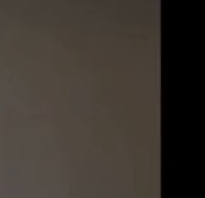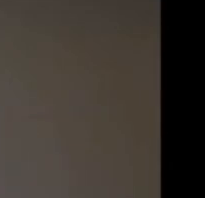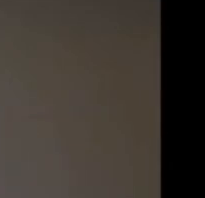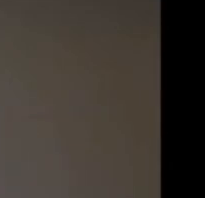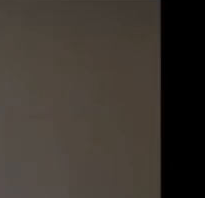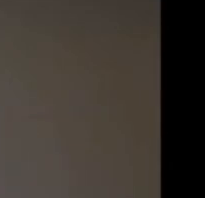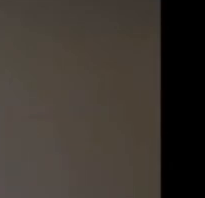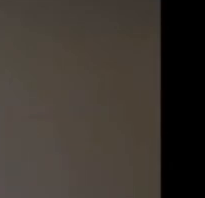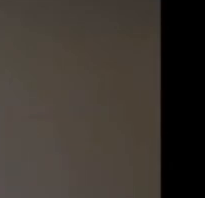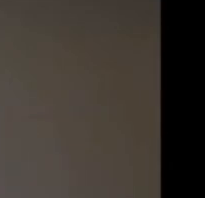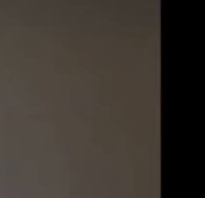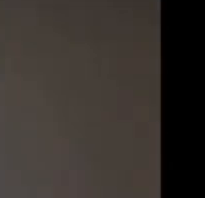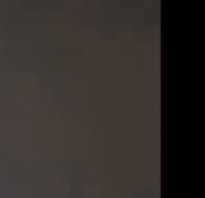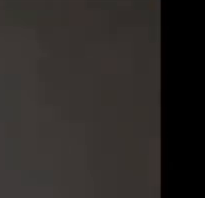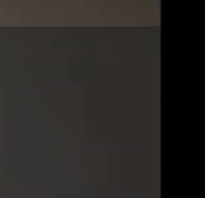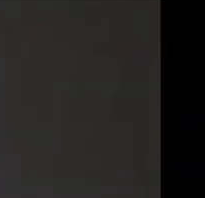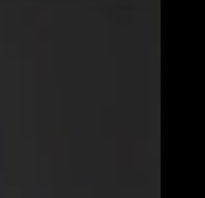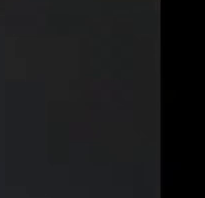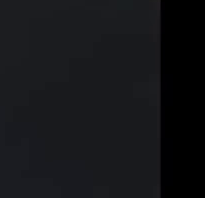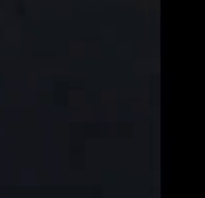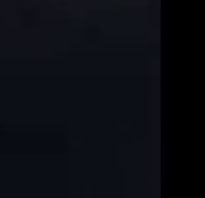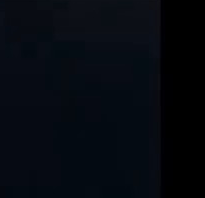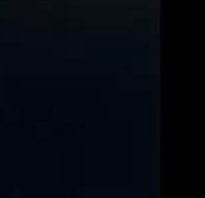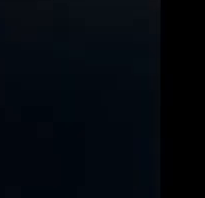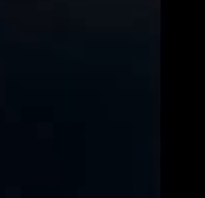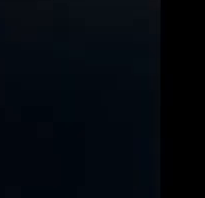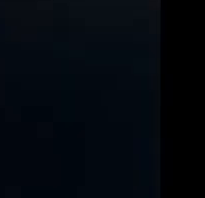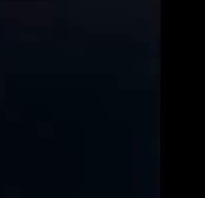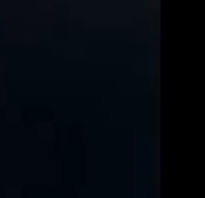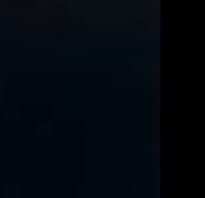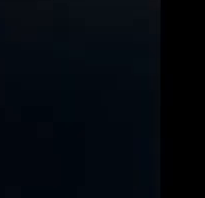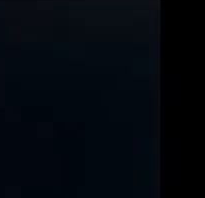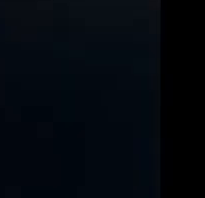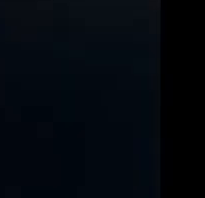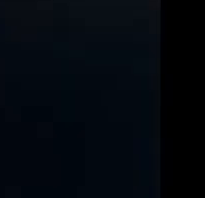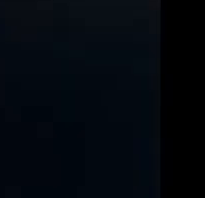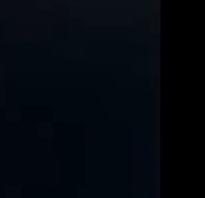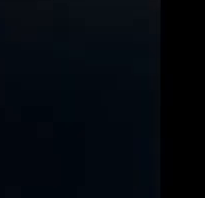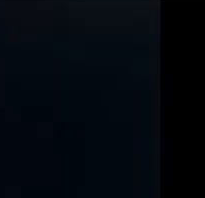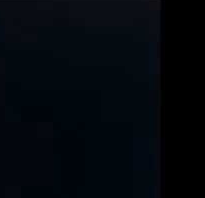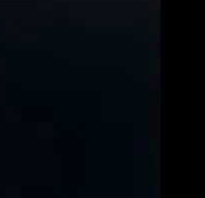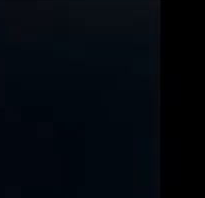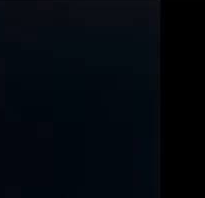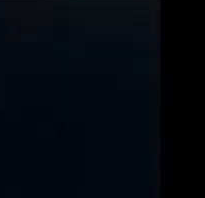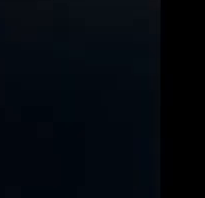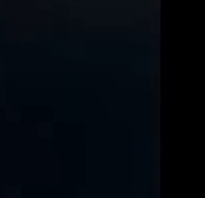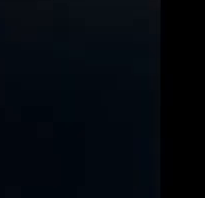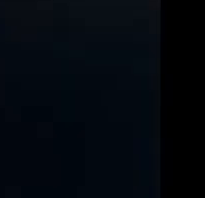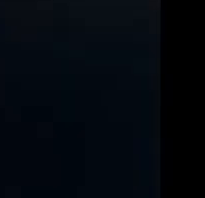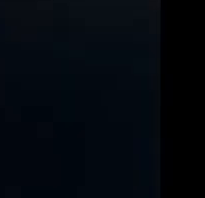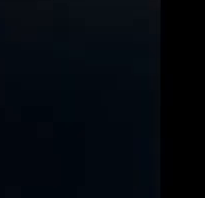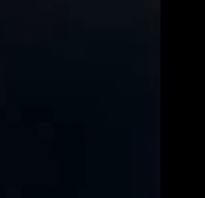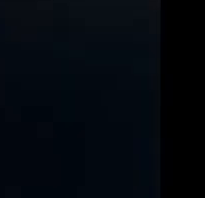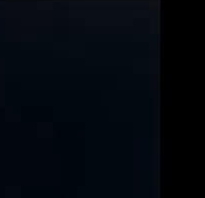life. Stood there thinking, I can't pass this